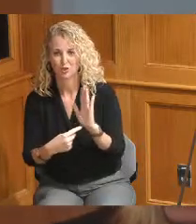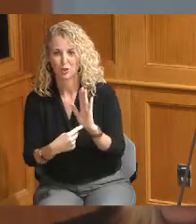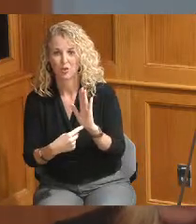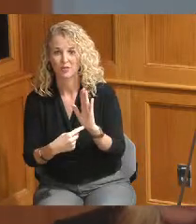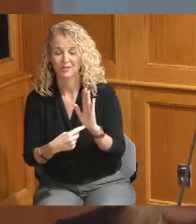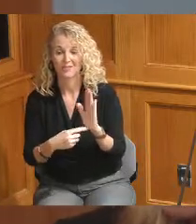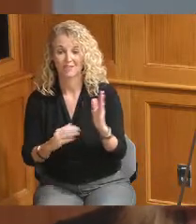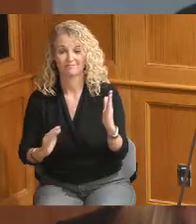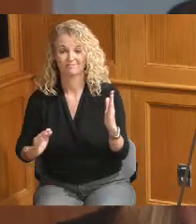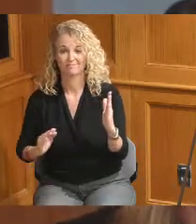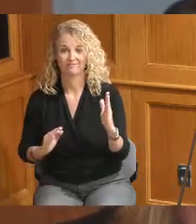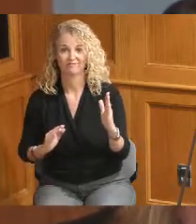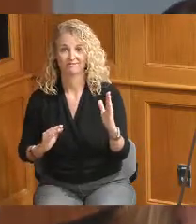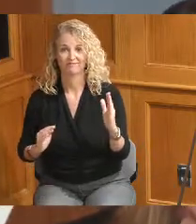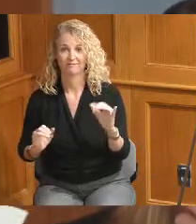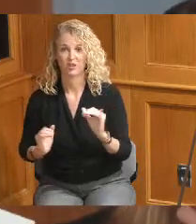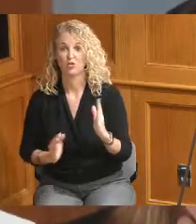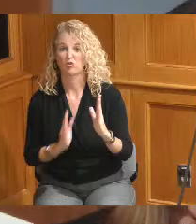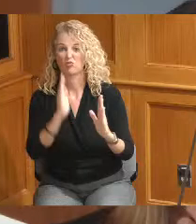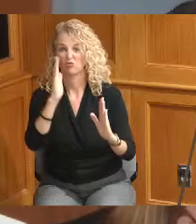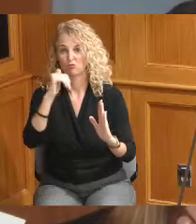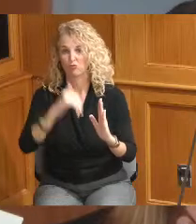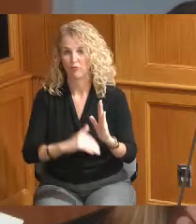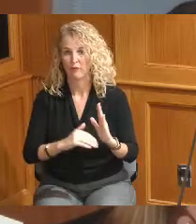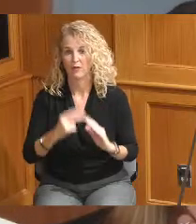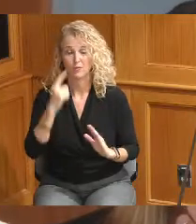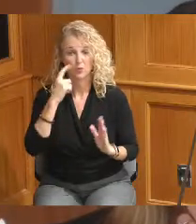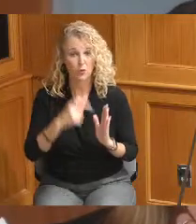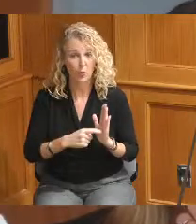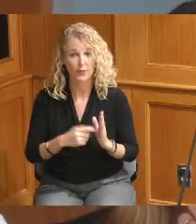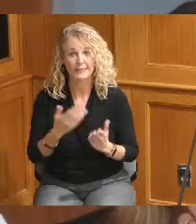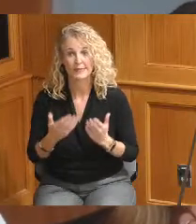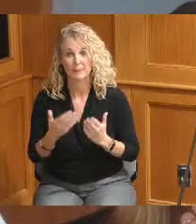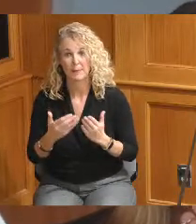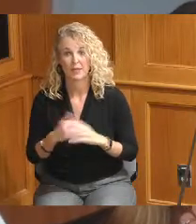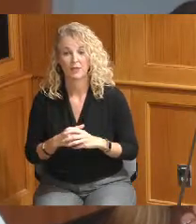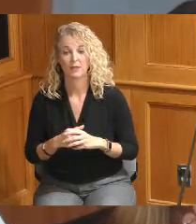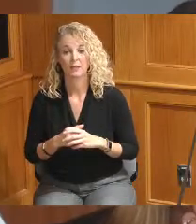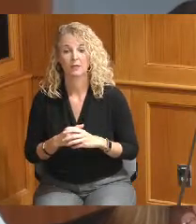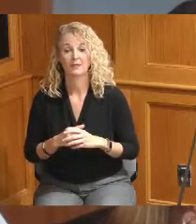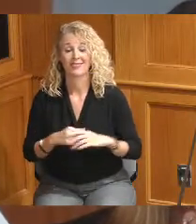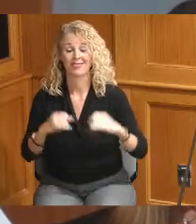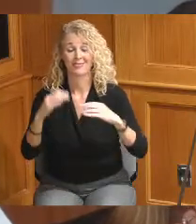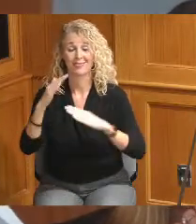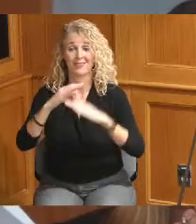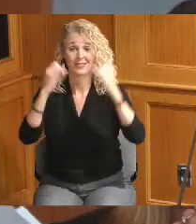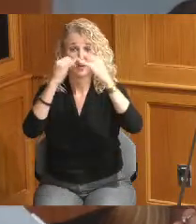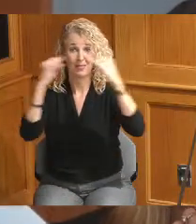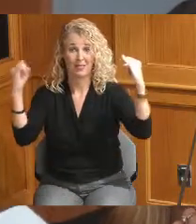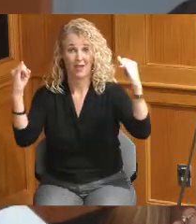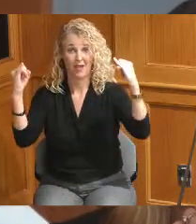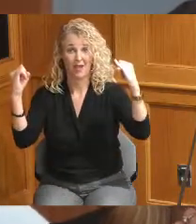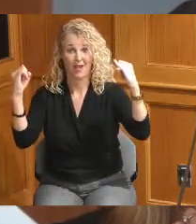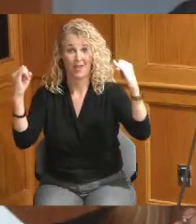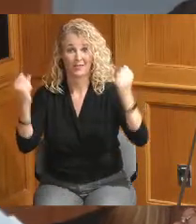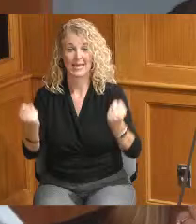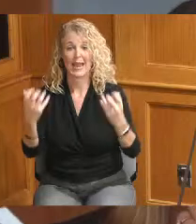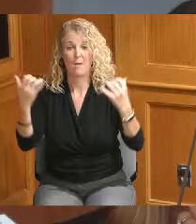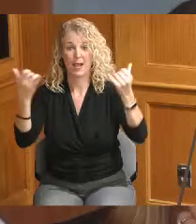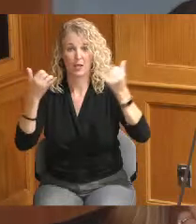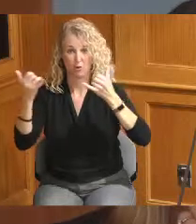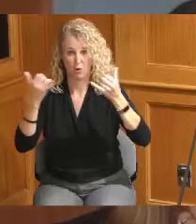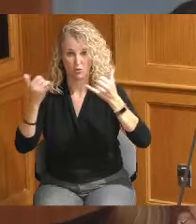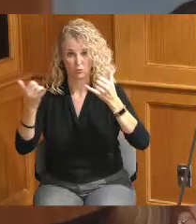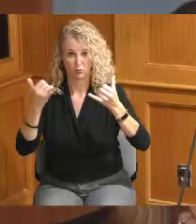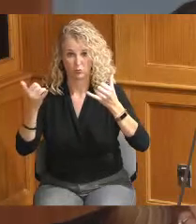see the trends. And as you can see, as far as, so this top line would be the number of calls that we